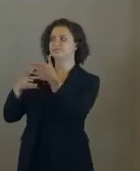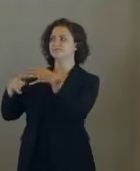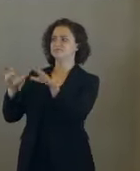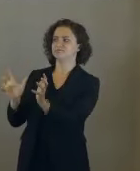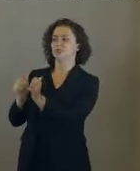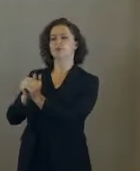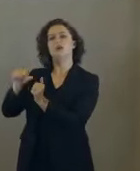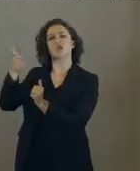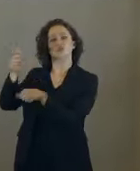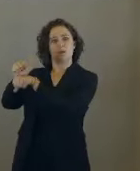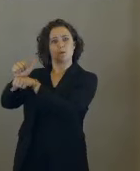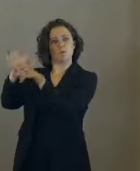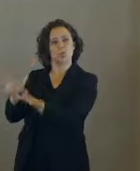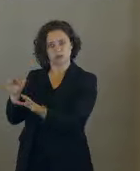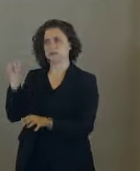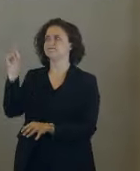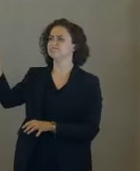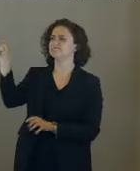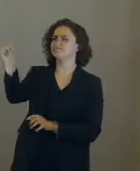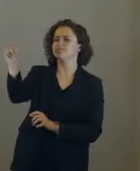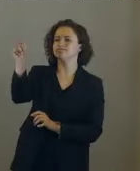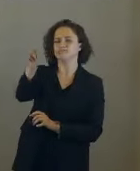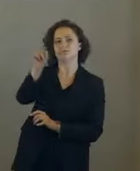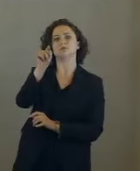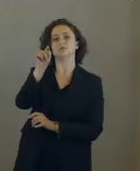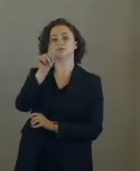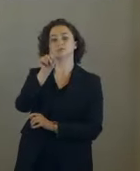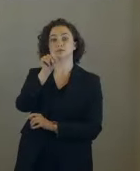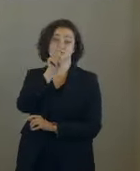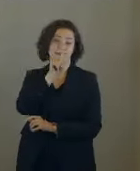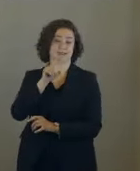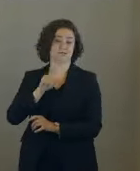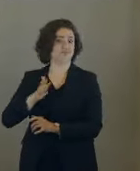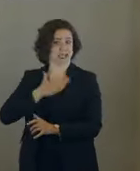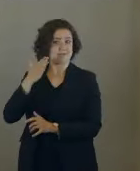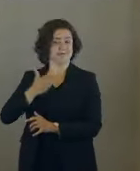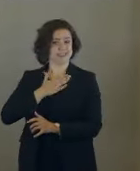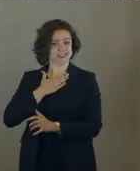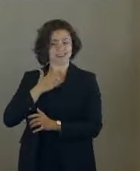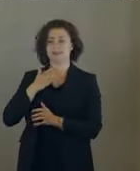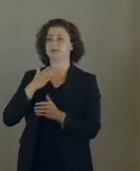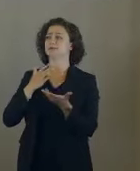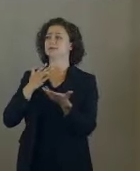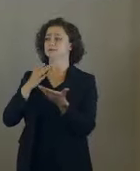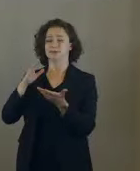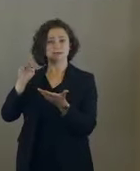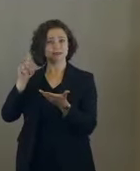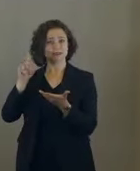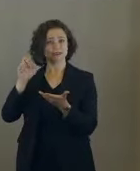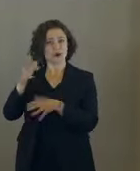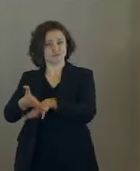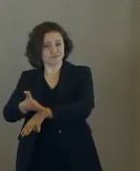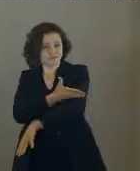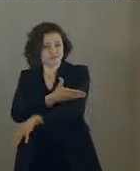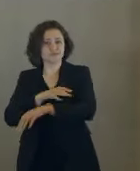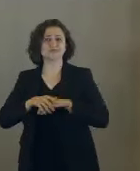employees, that, are extremely happy about the direction that the department has gone in. I know I have now been